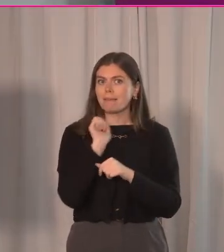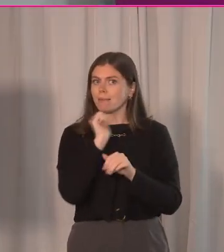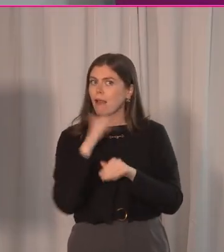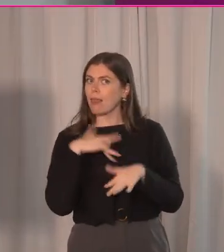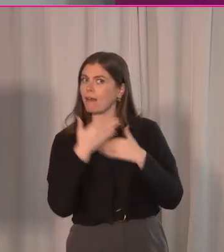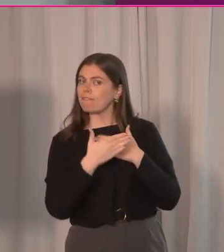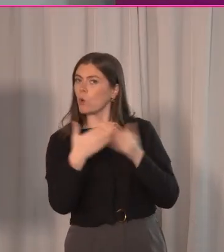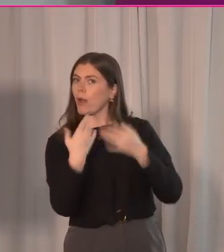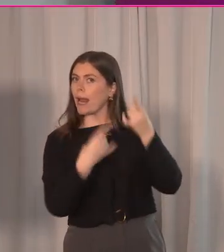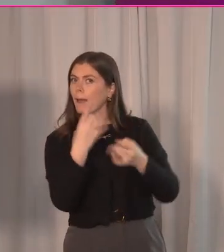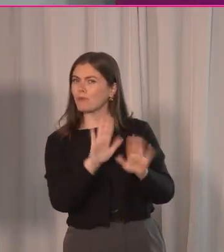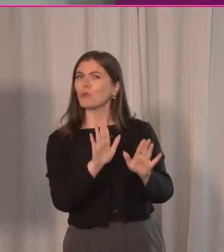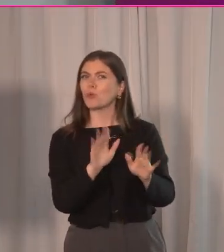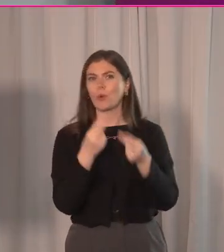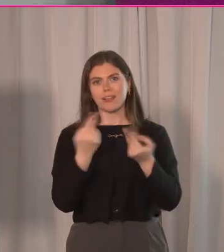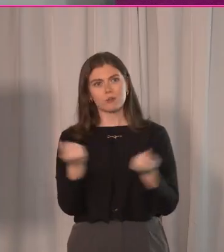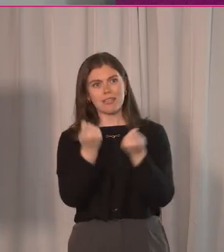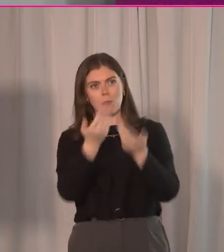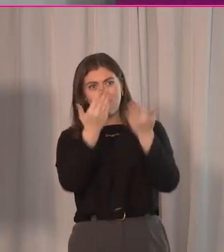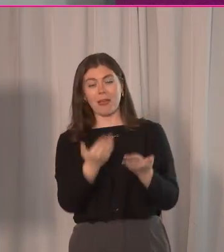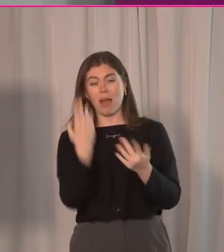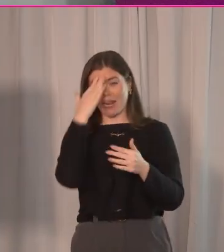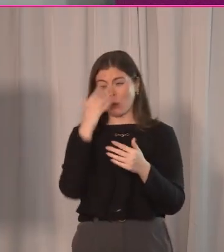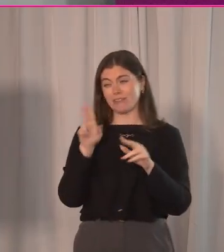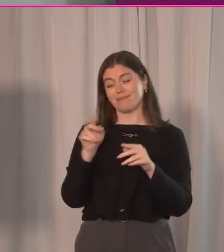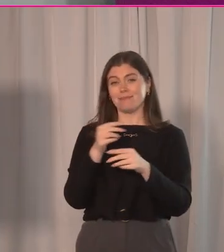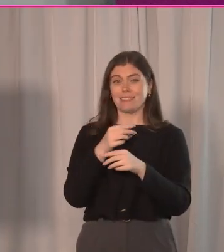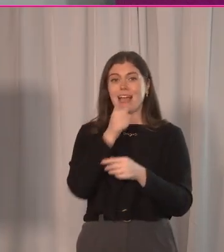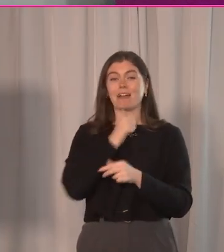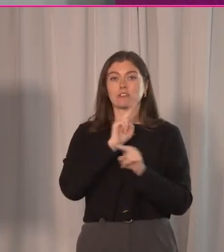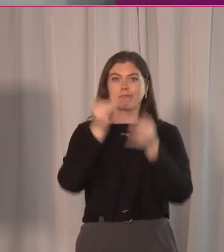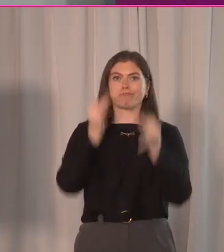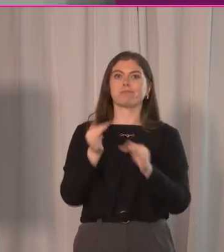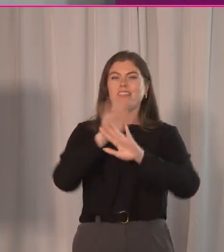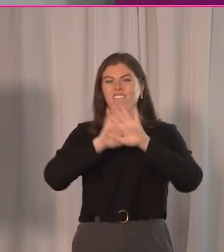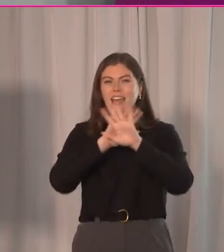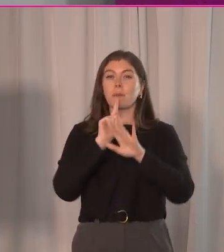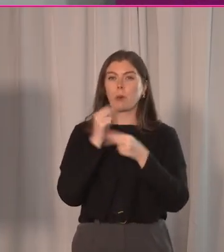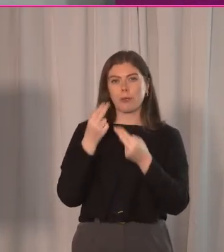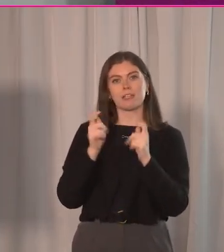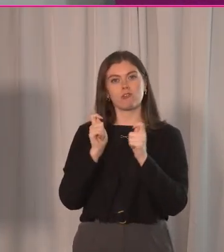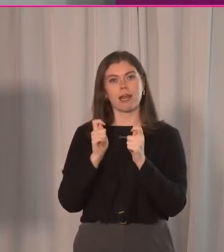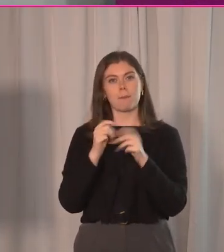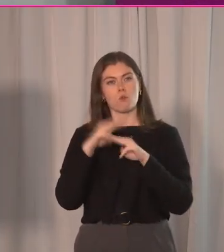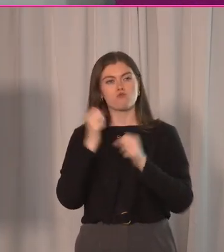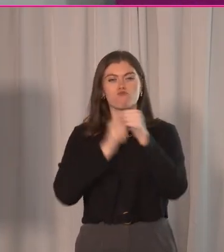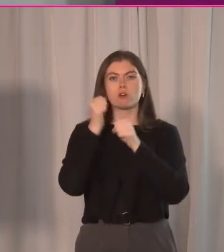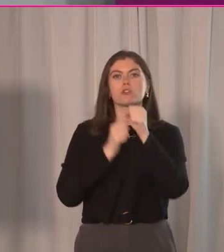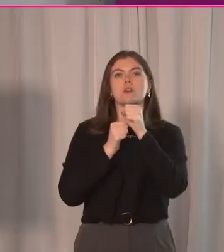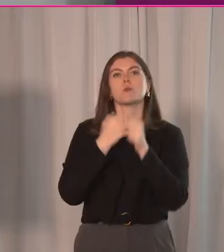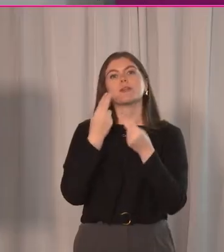of the time. So I know that's a bit of a vague answer, Rosie, but I think we need to structure our training and make it